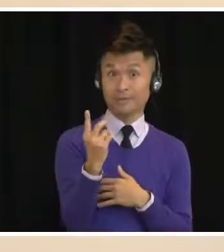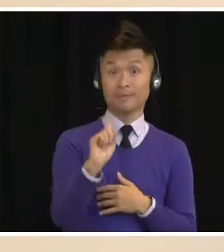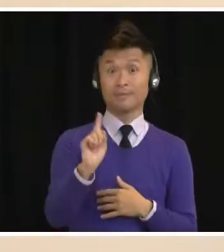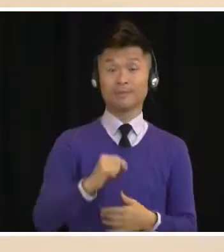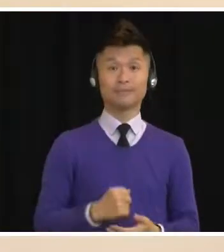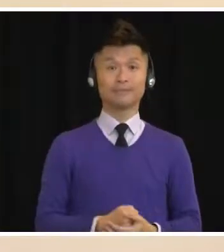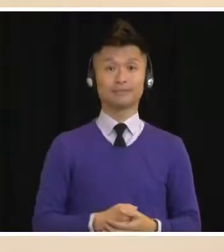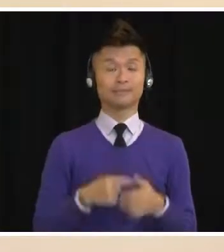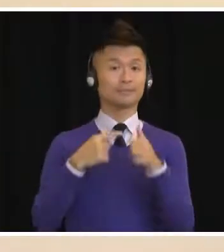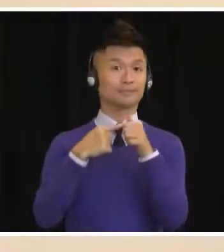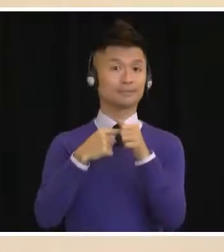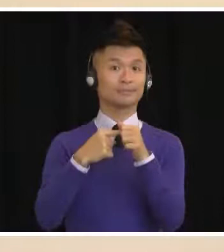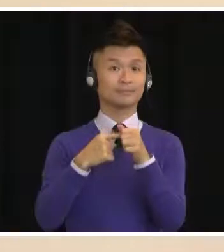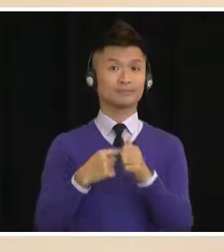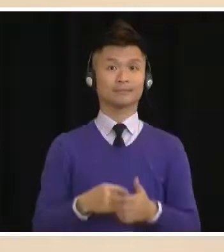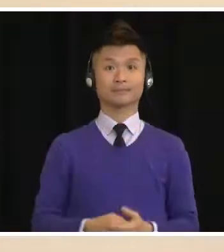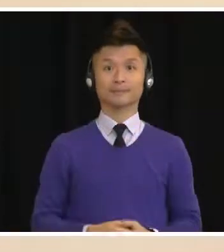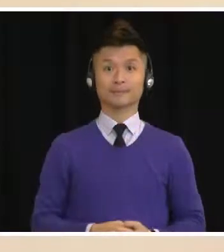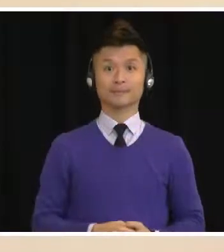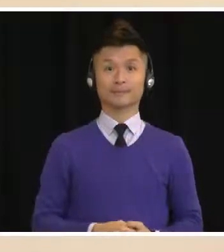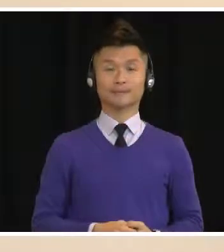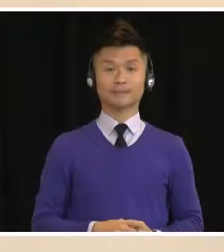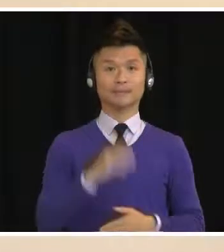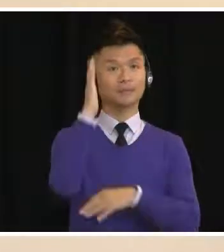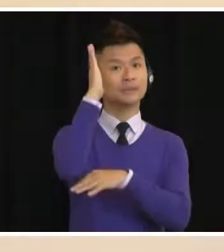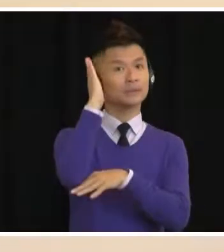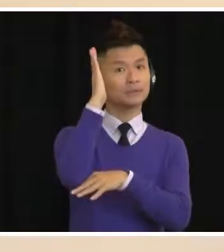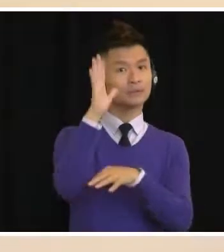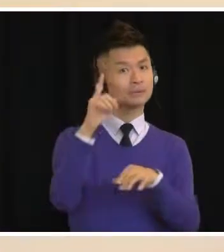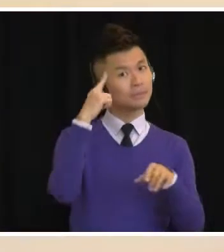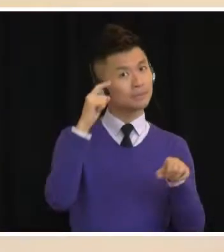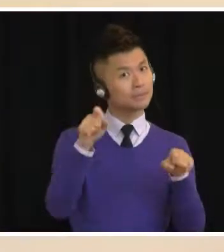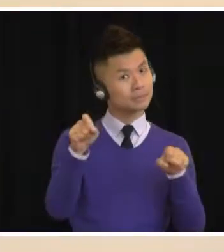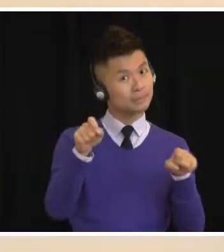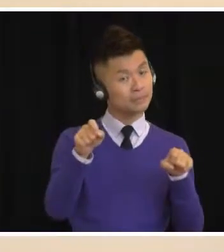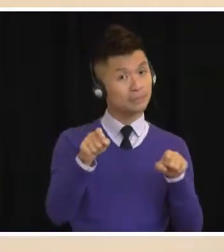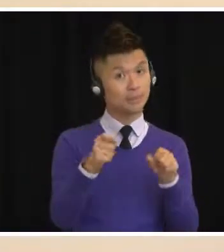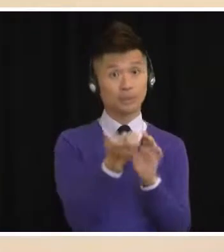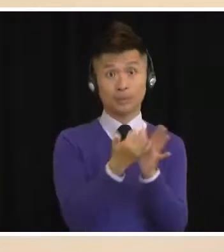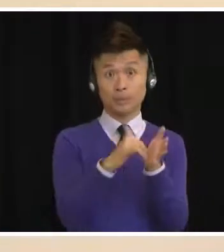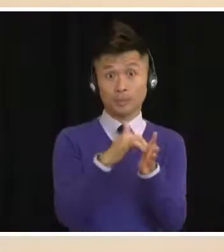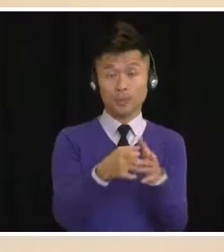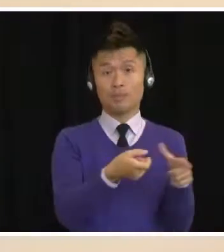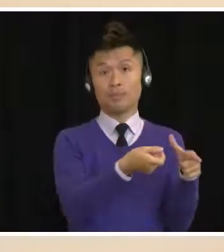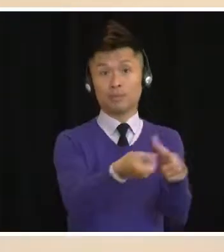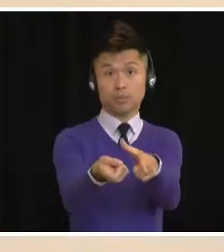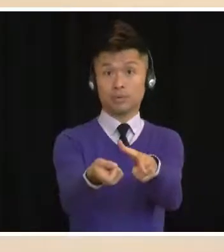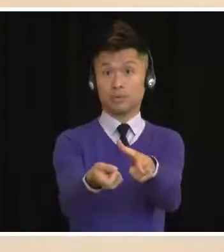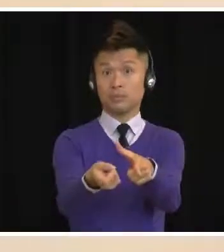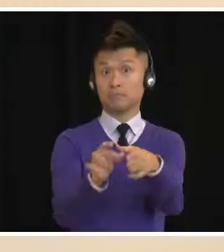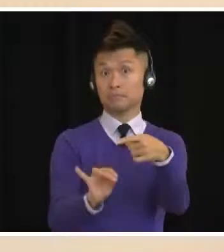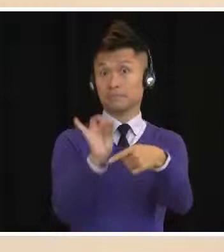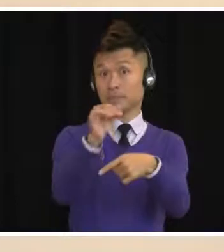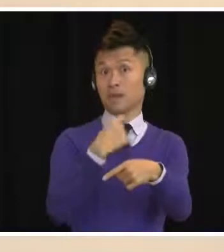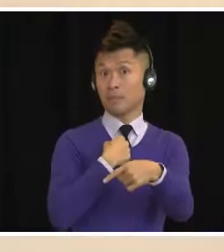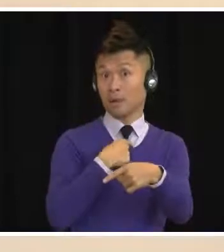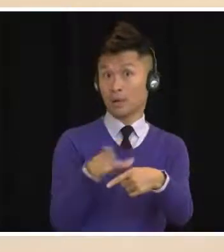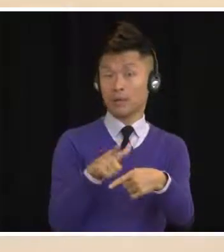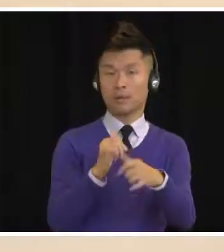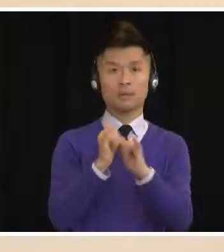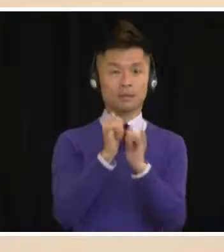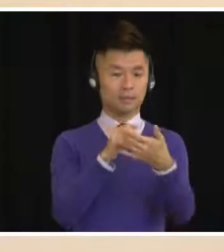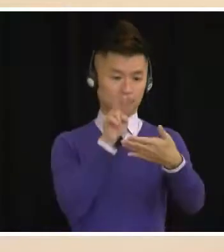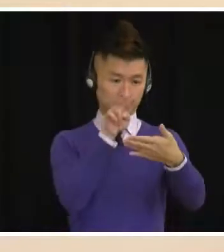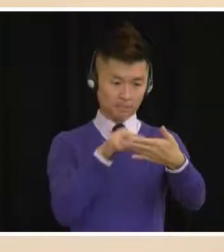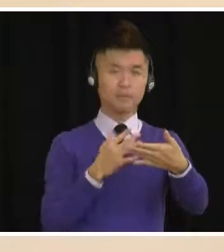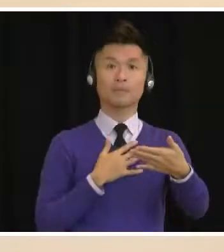have to make that budget transparent so that it is accessible not just to the general public, but to